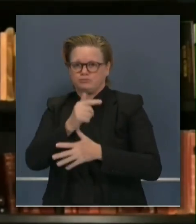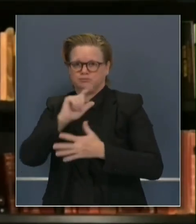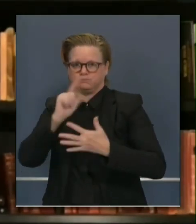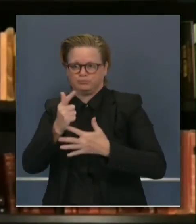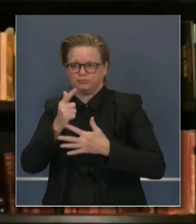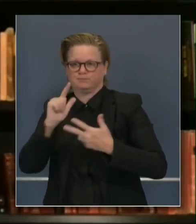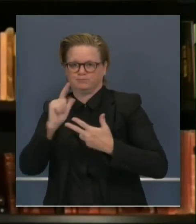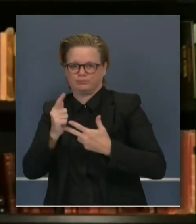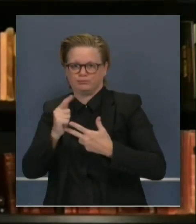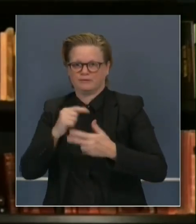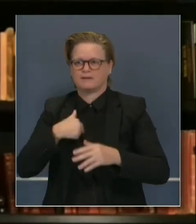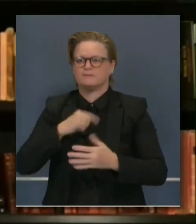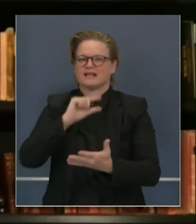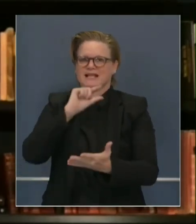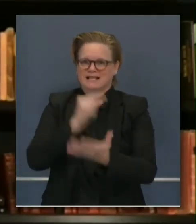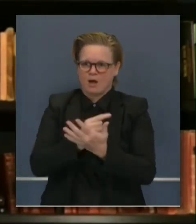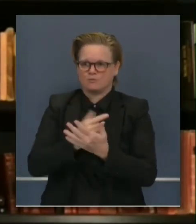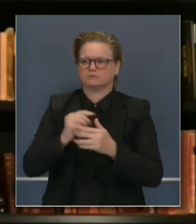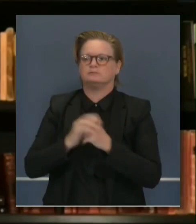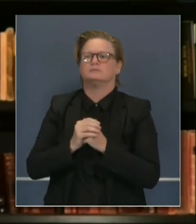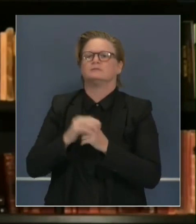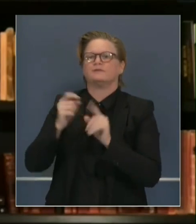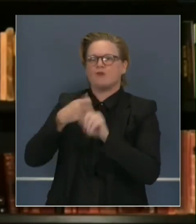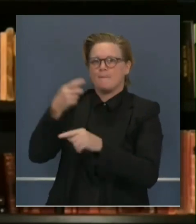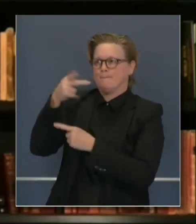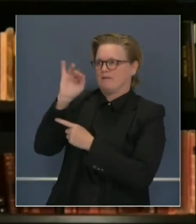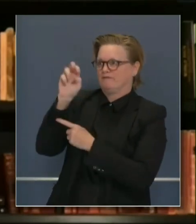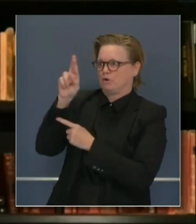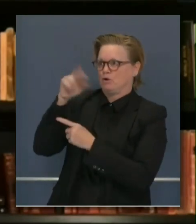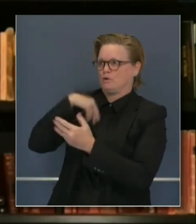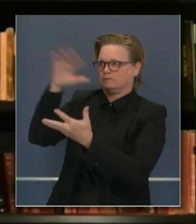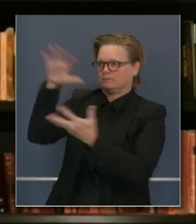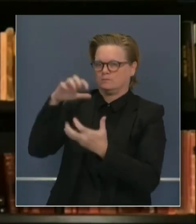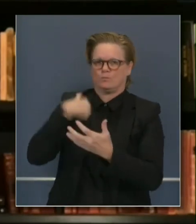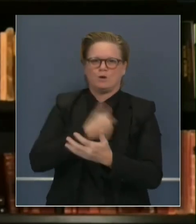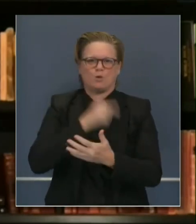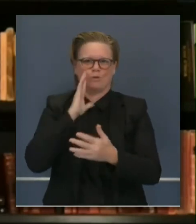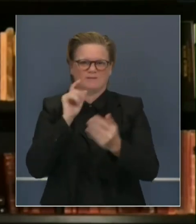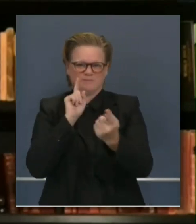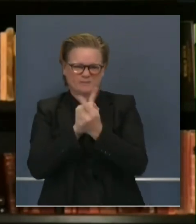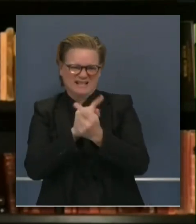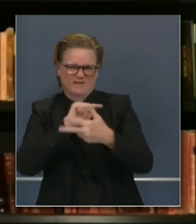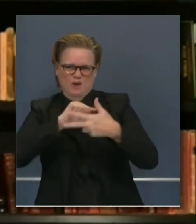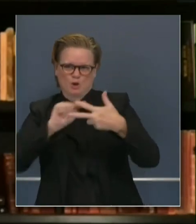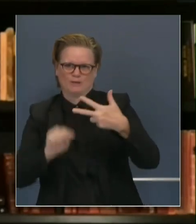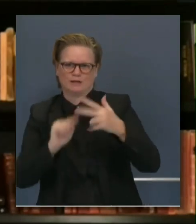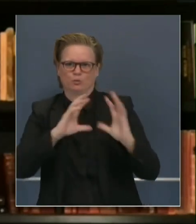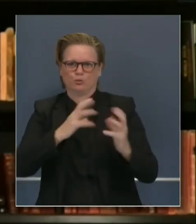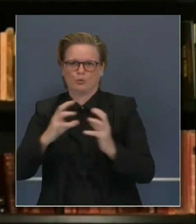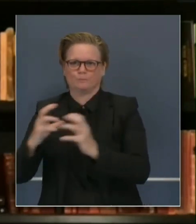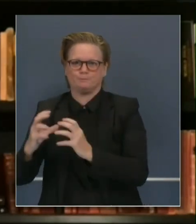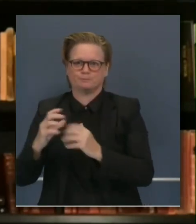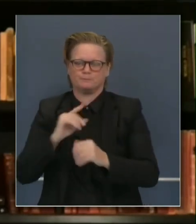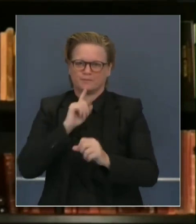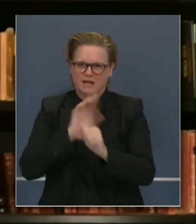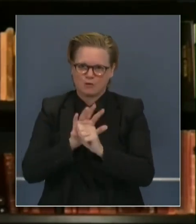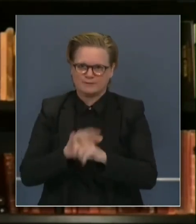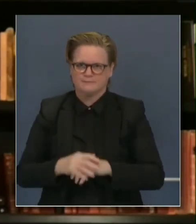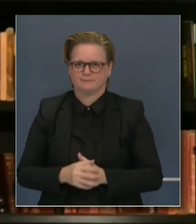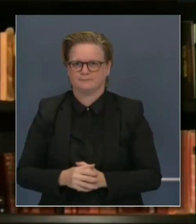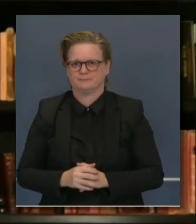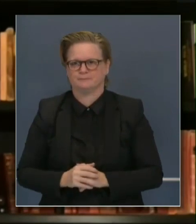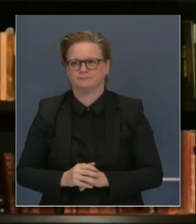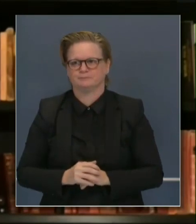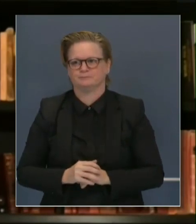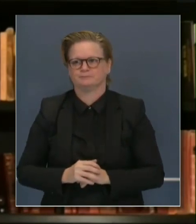assurance from Pfizer. That said, I want to extend opportunity for Dr. Galley to amplify his confidence, or perhaps